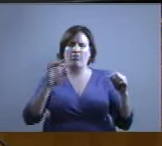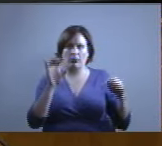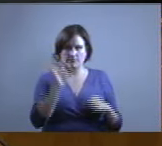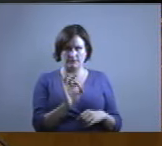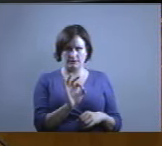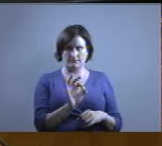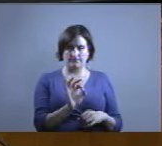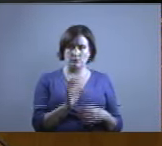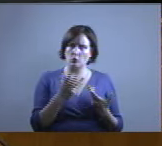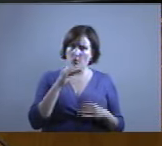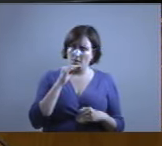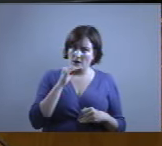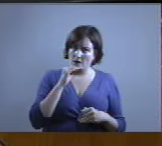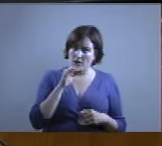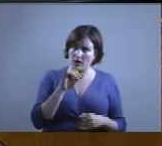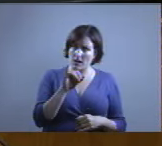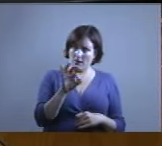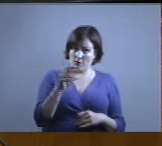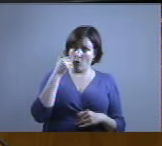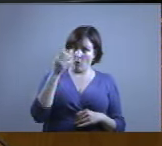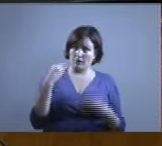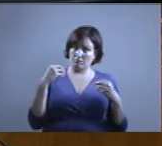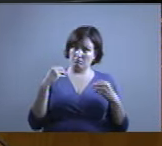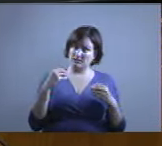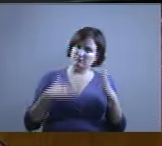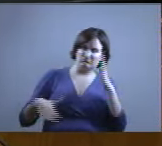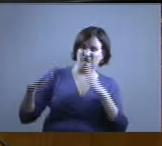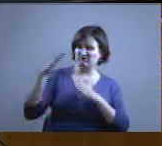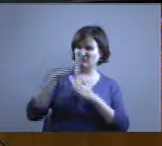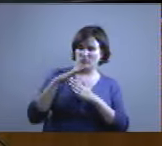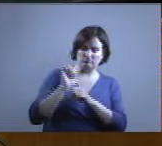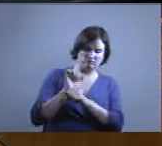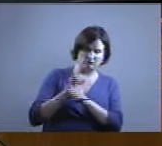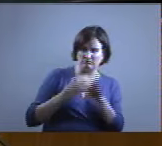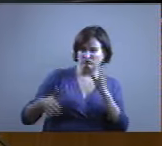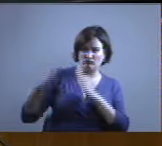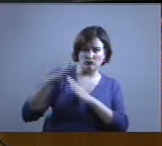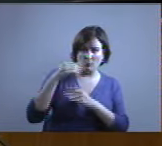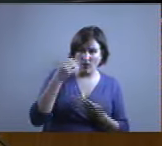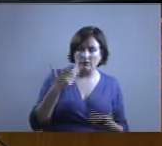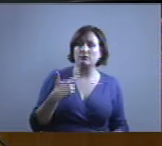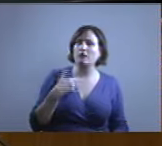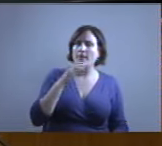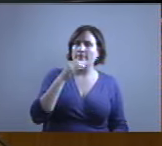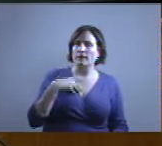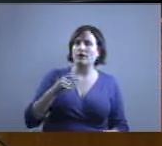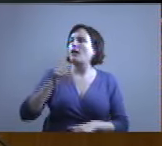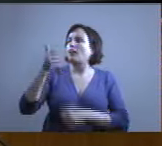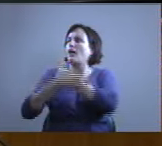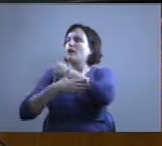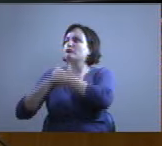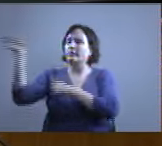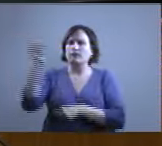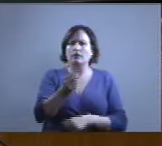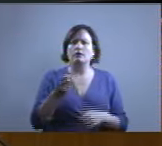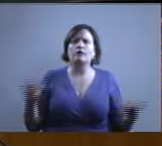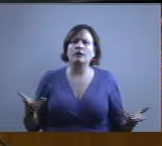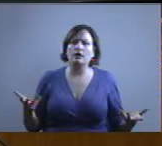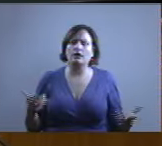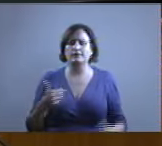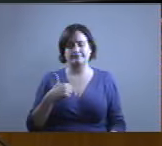non-South African in this country if you want the employment equity to work for you. This picture is a source of